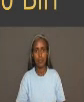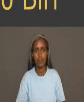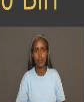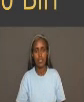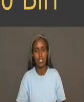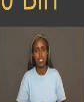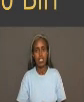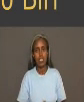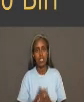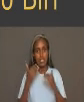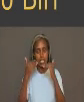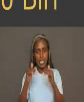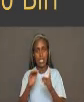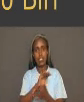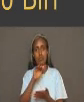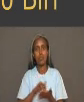In the range between